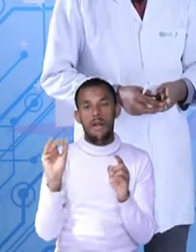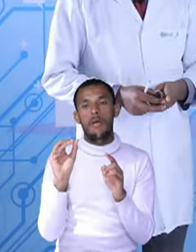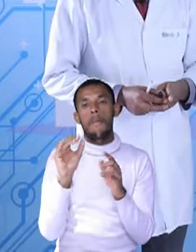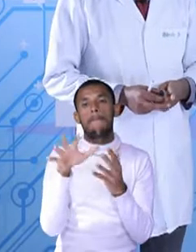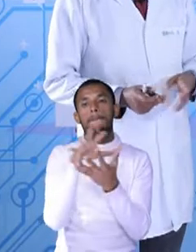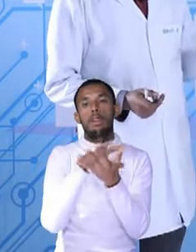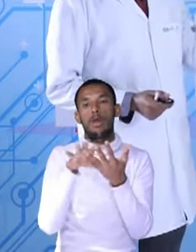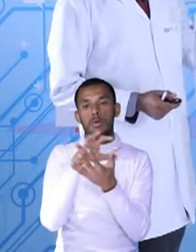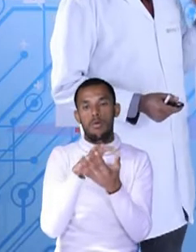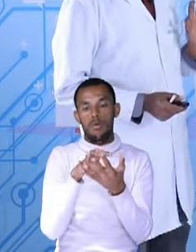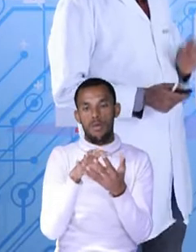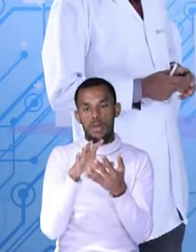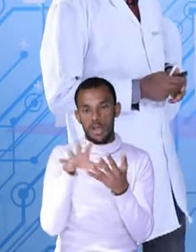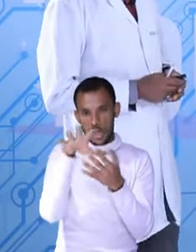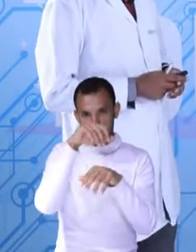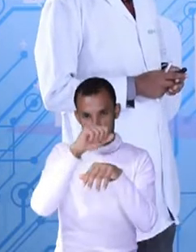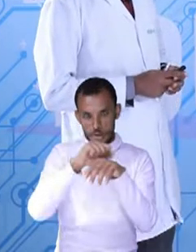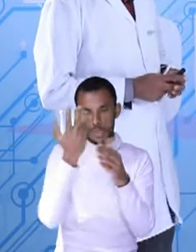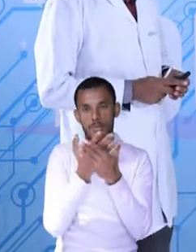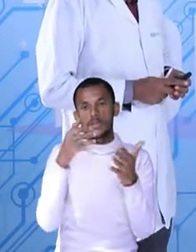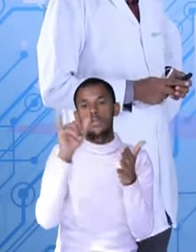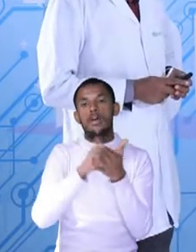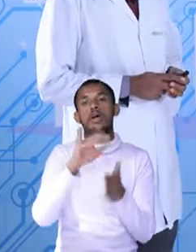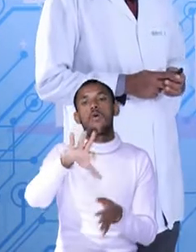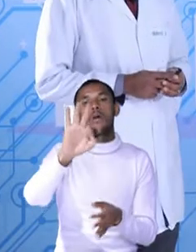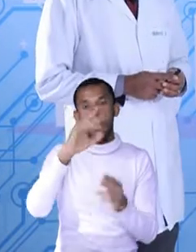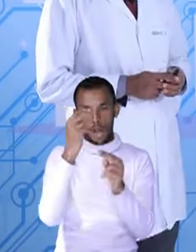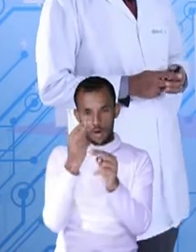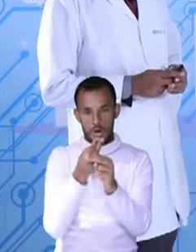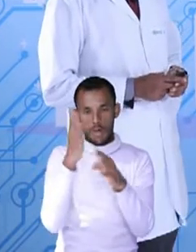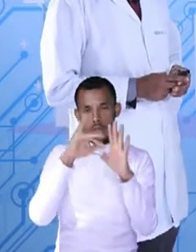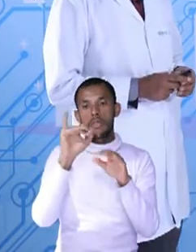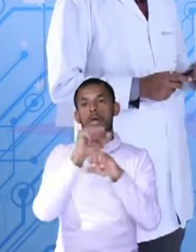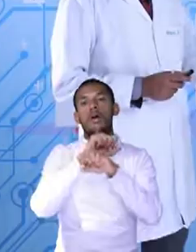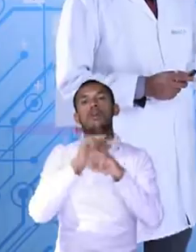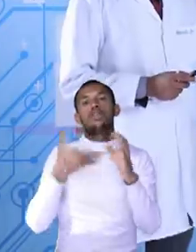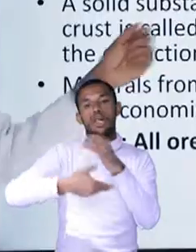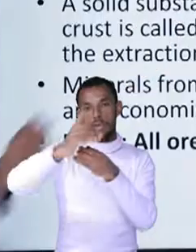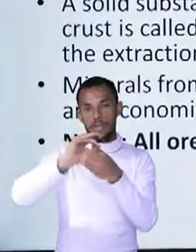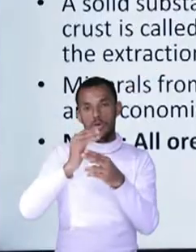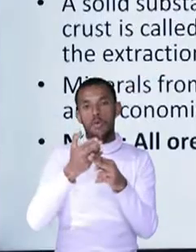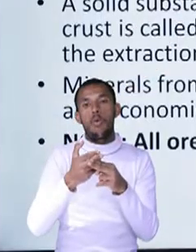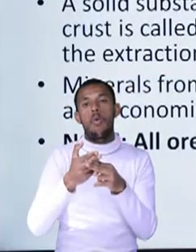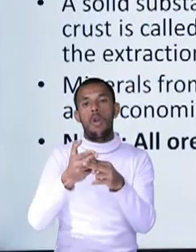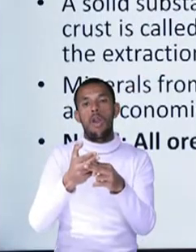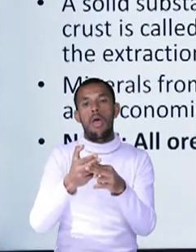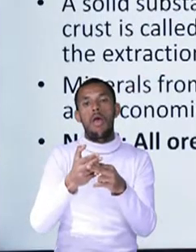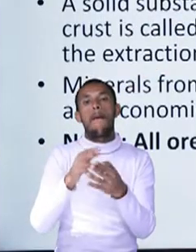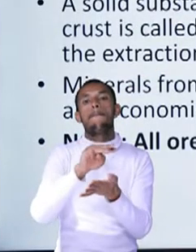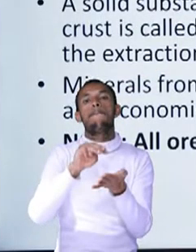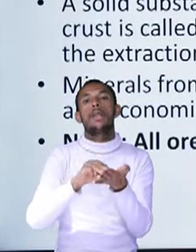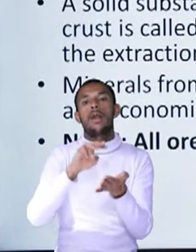metalloid. A solid substance that occurs naturally in the Earth's crust is called